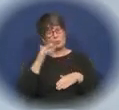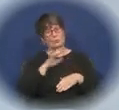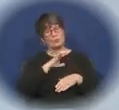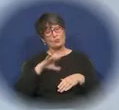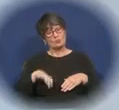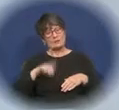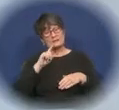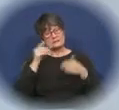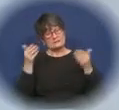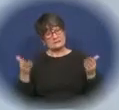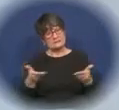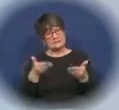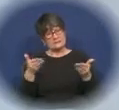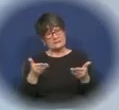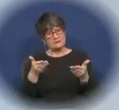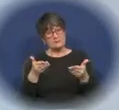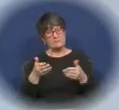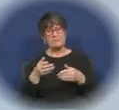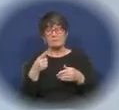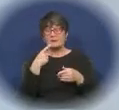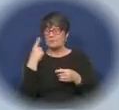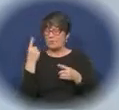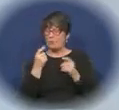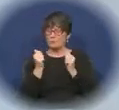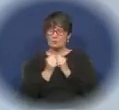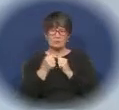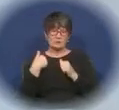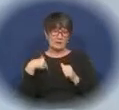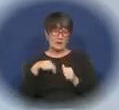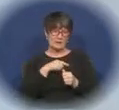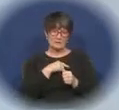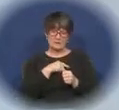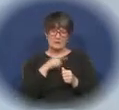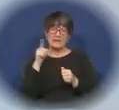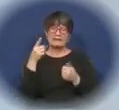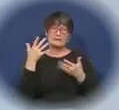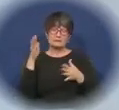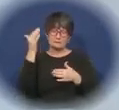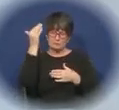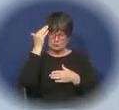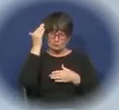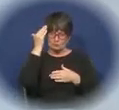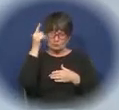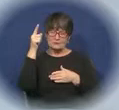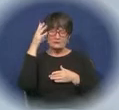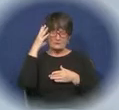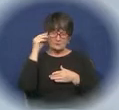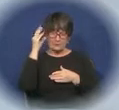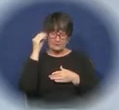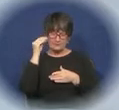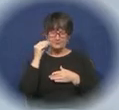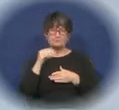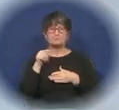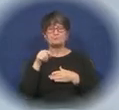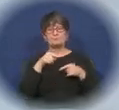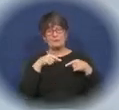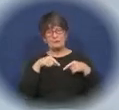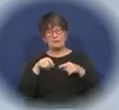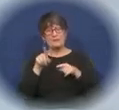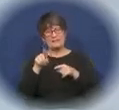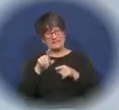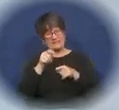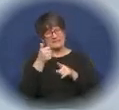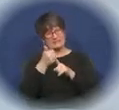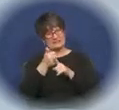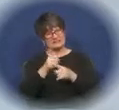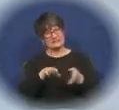is here. He has been there and he has been through it. As a matter of fact, he went to the point of dying